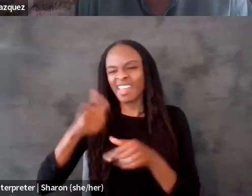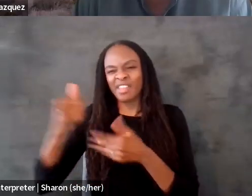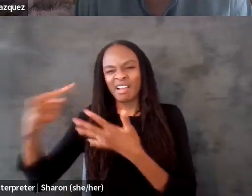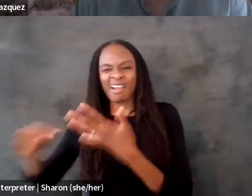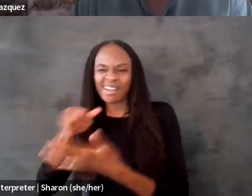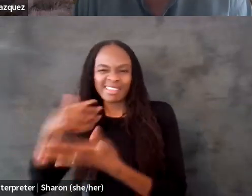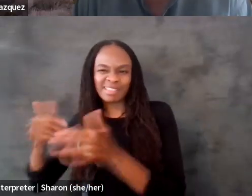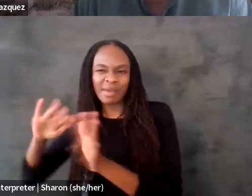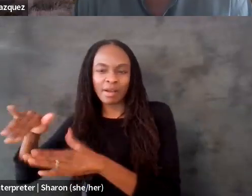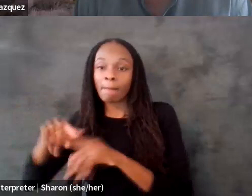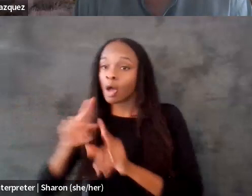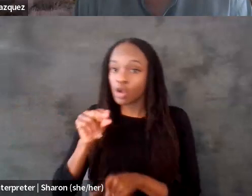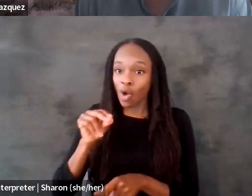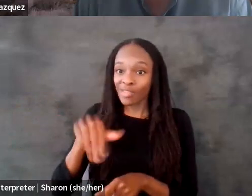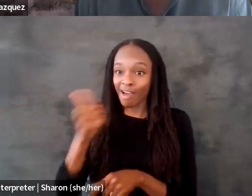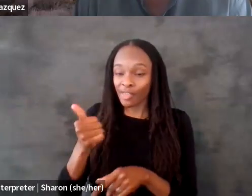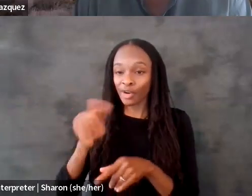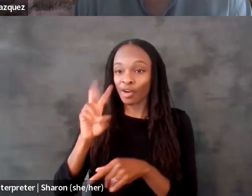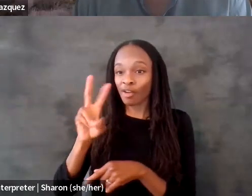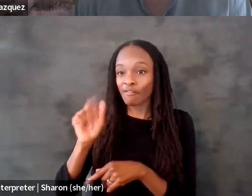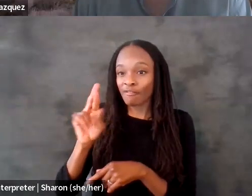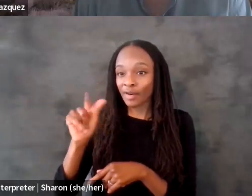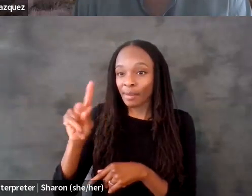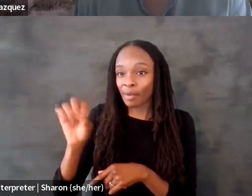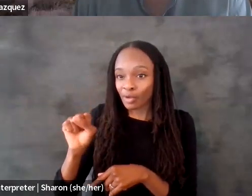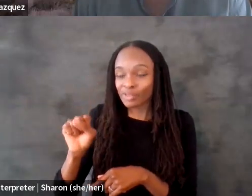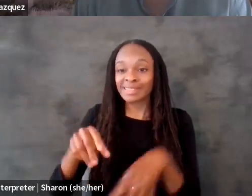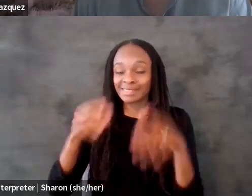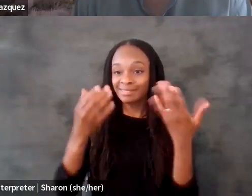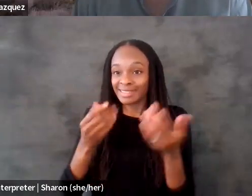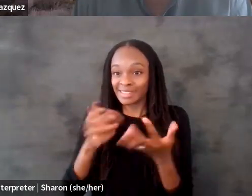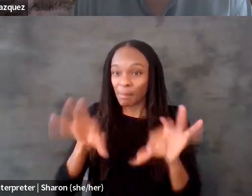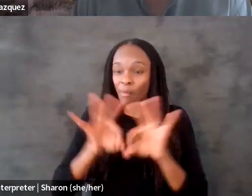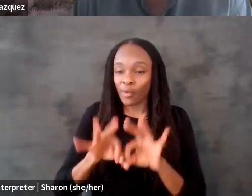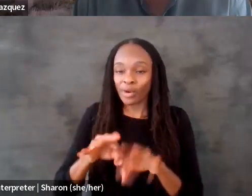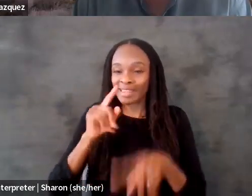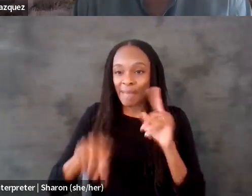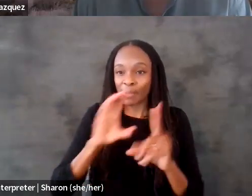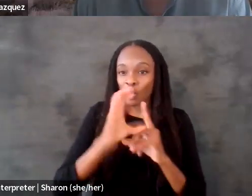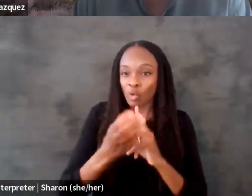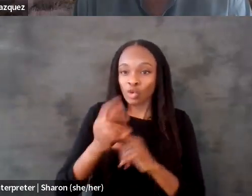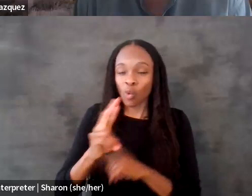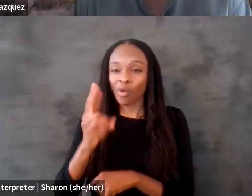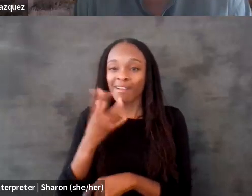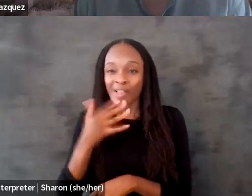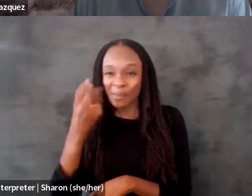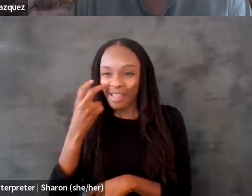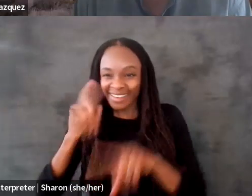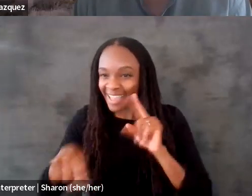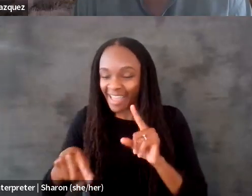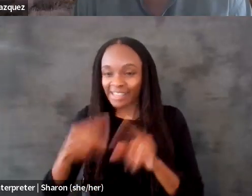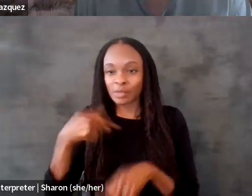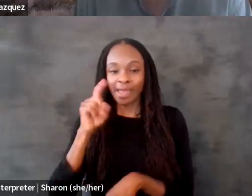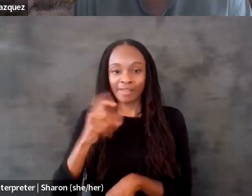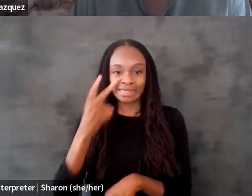all these other variables do in fact matter. One, we can't be color or culture blind. We have to look at the interaction of all these